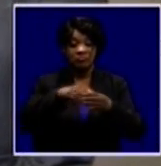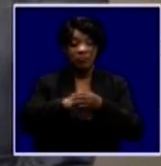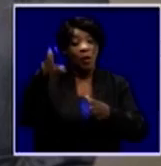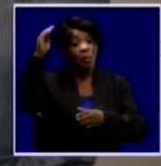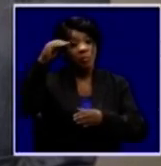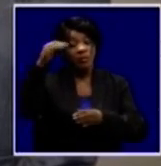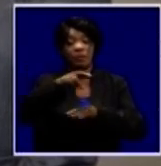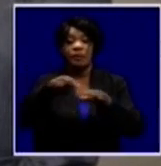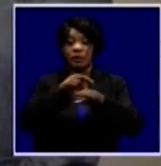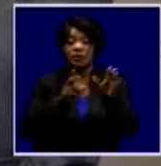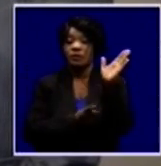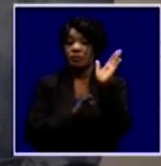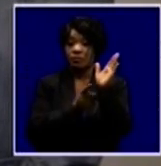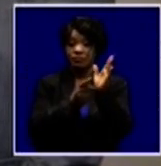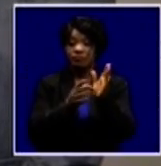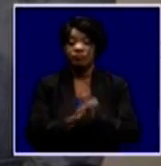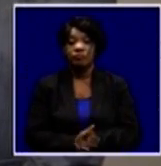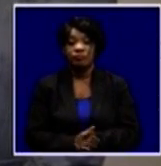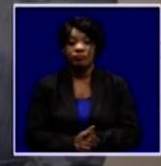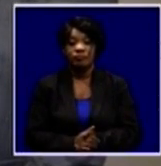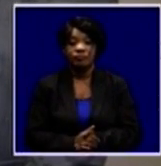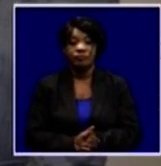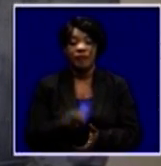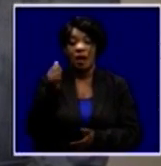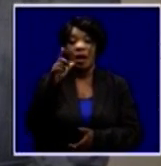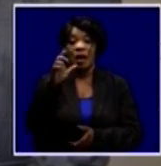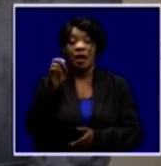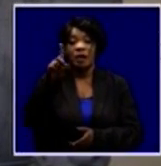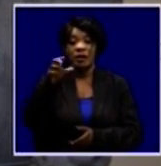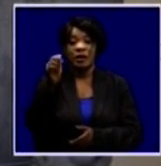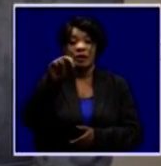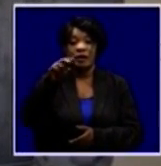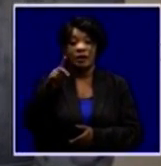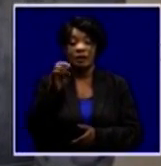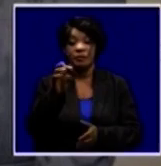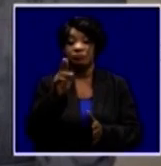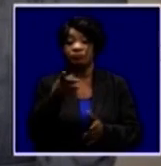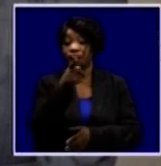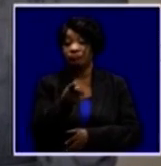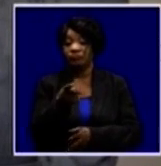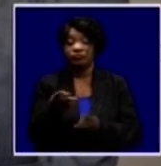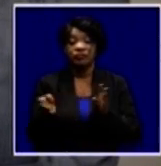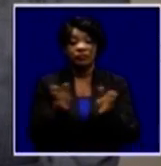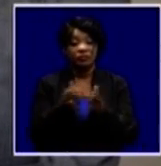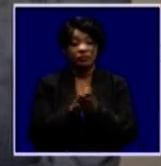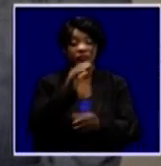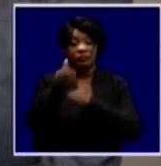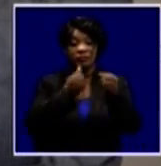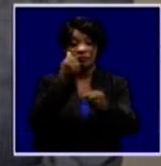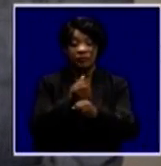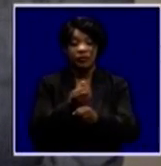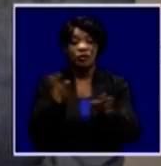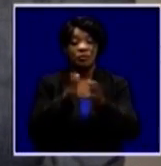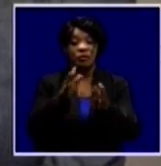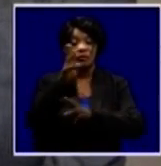the Minister of National Development Planning, Alexander Chiteme. The bilateral meeting took place at the annual meeting of the World